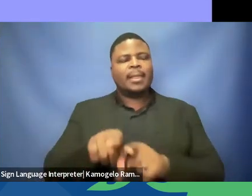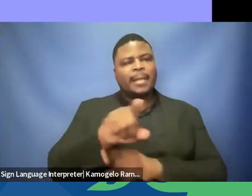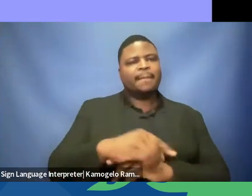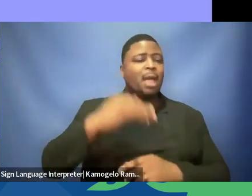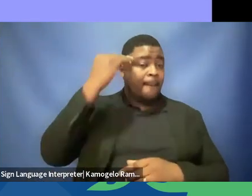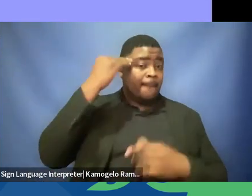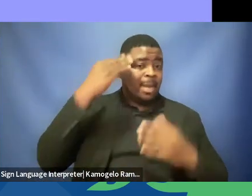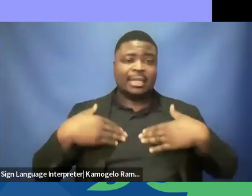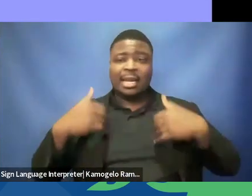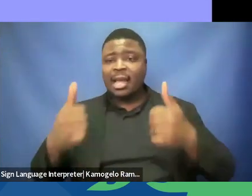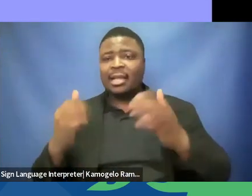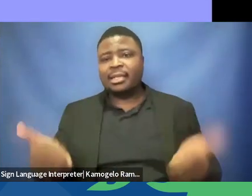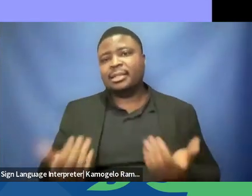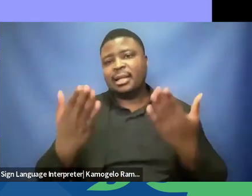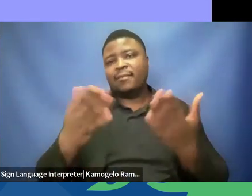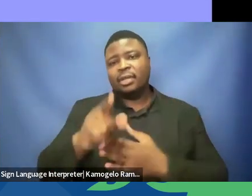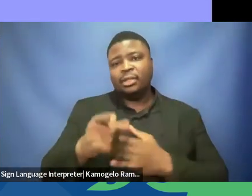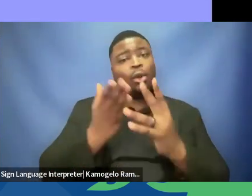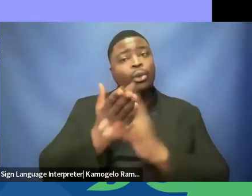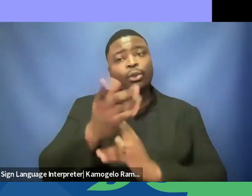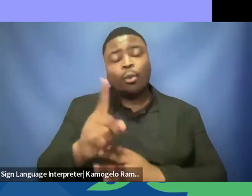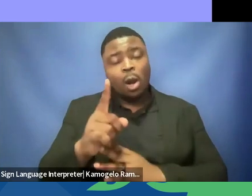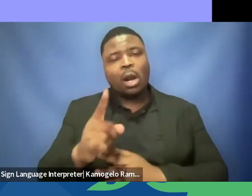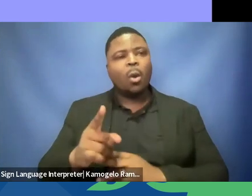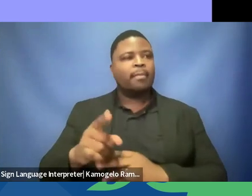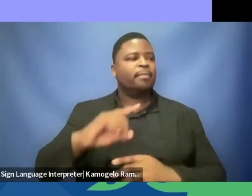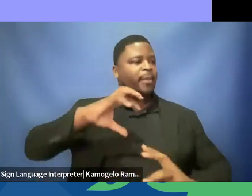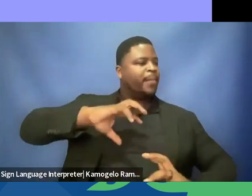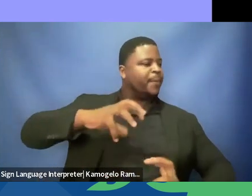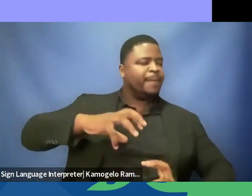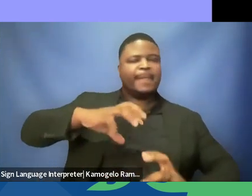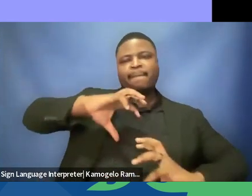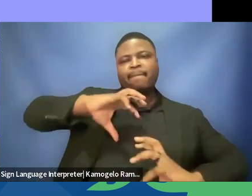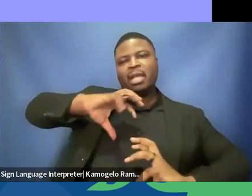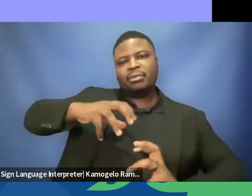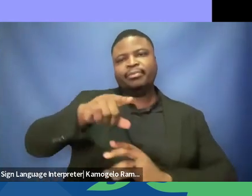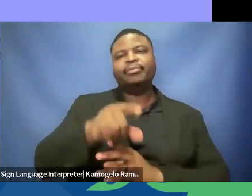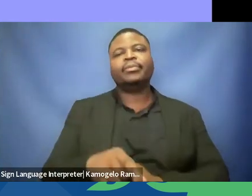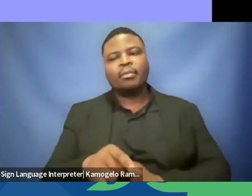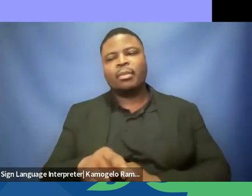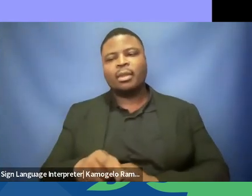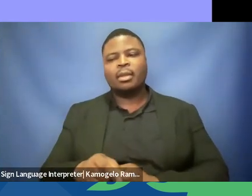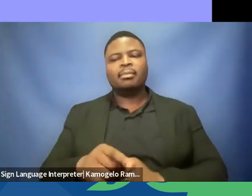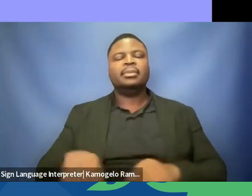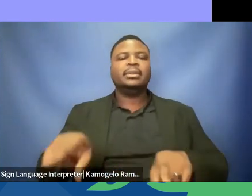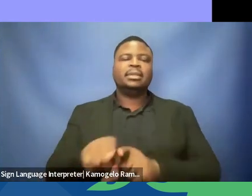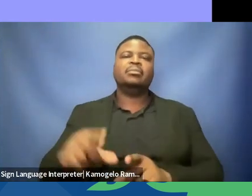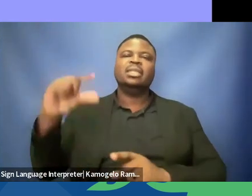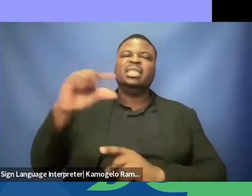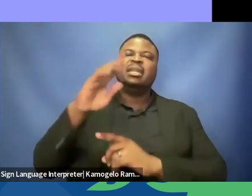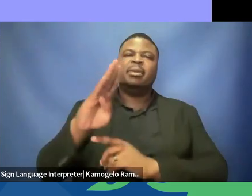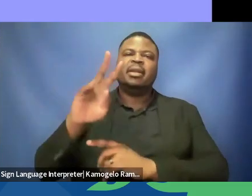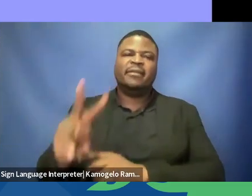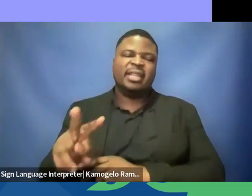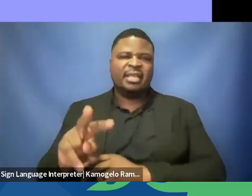health services through adoption and implementation of CBT across the GBV, HIV, and hepatitis